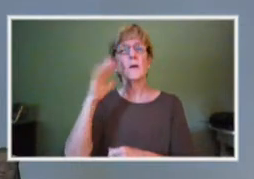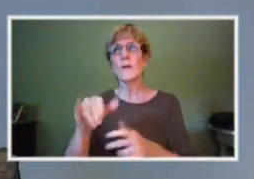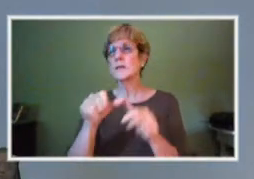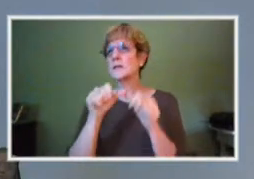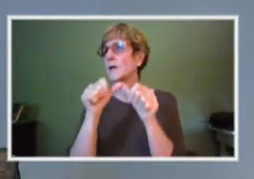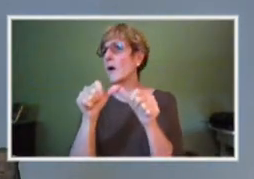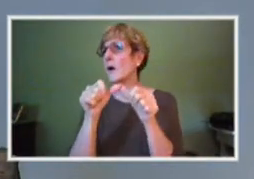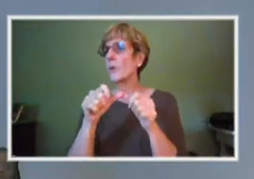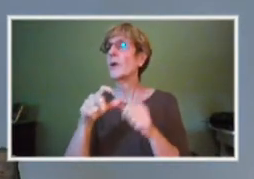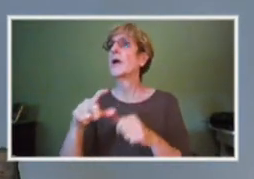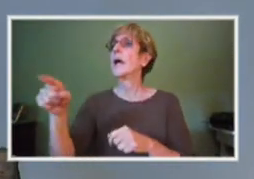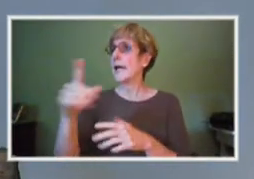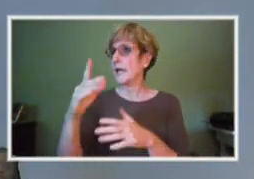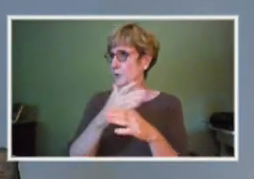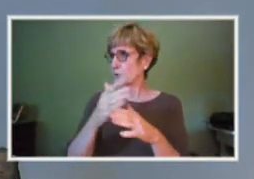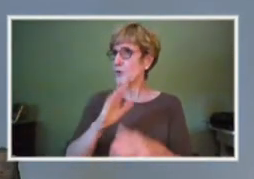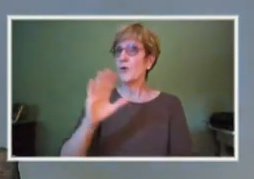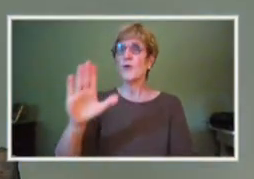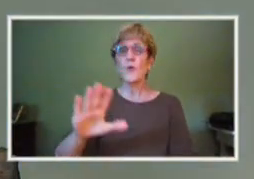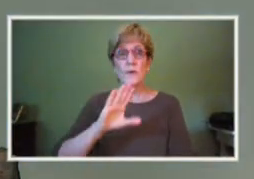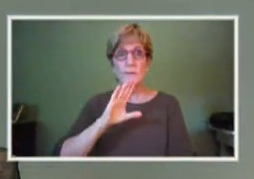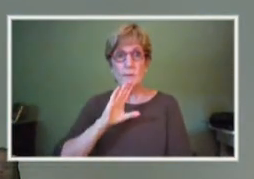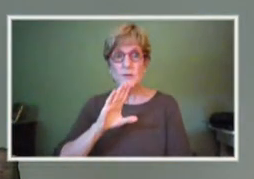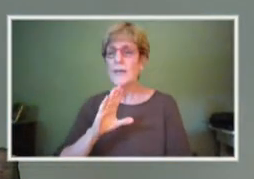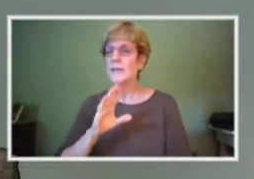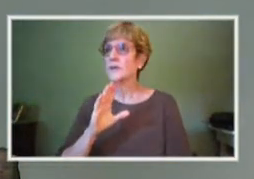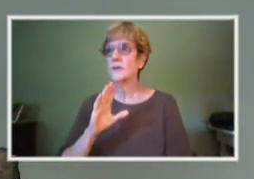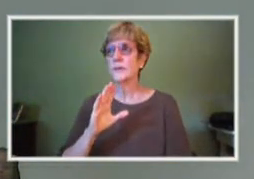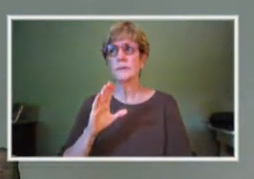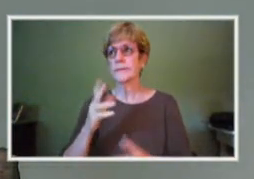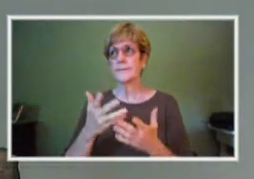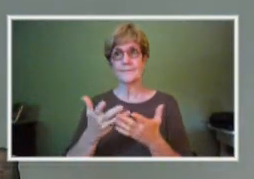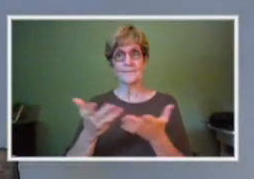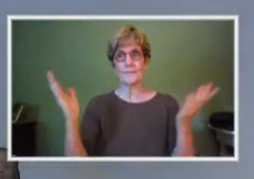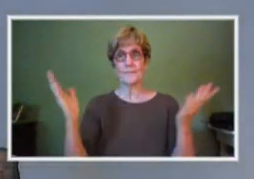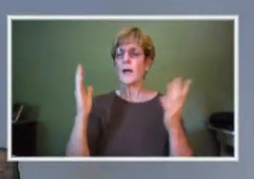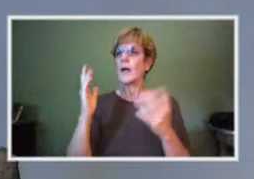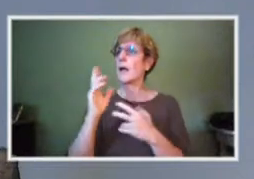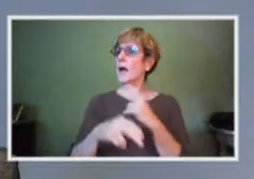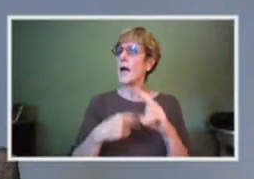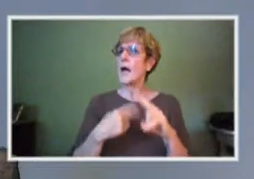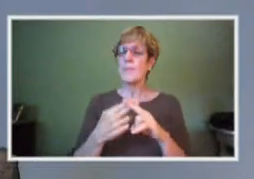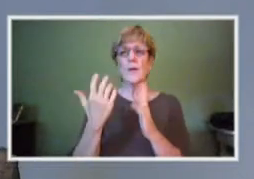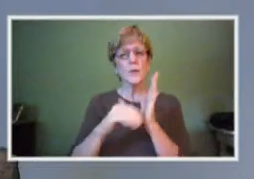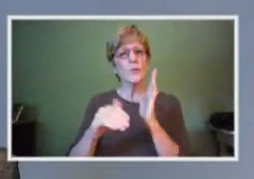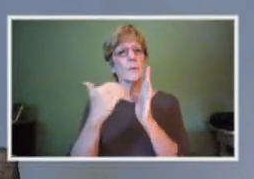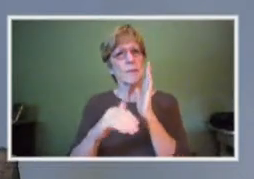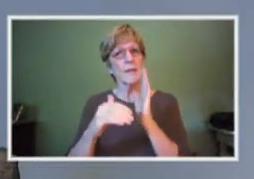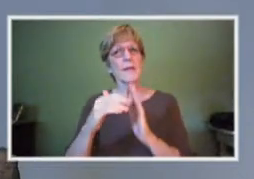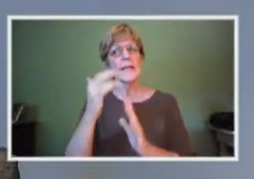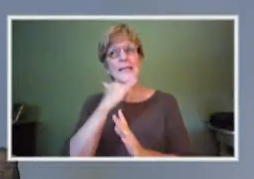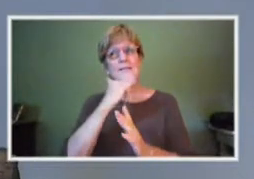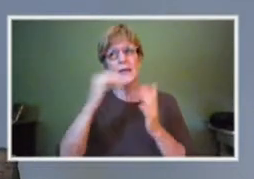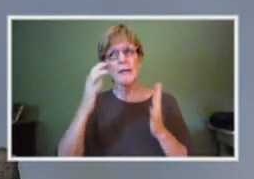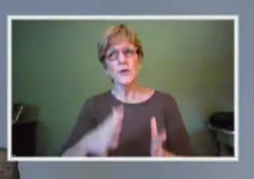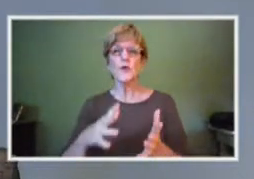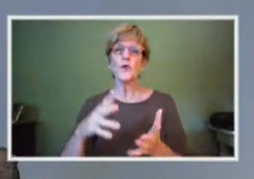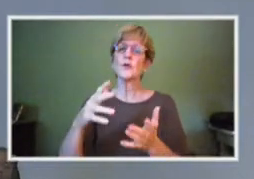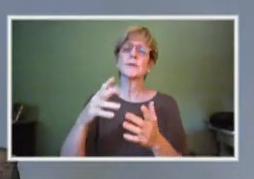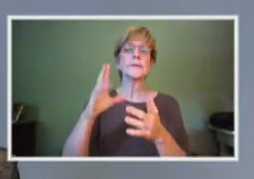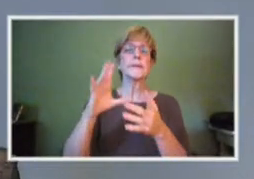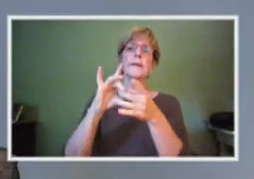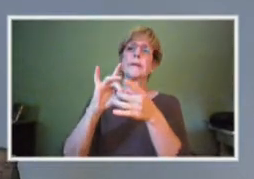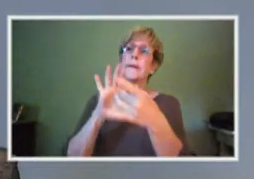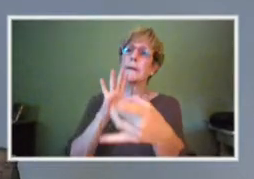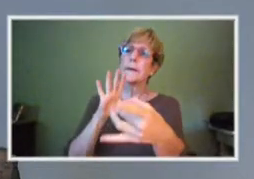have shared your frustrations publicly about repeat offenders being let out without any